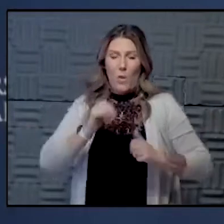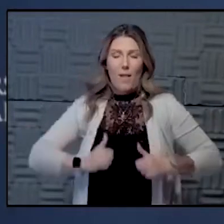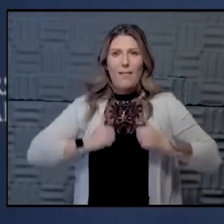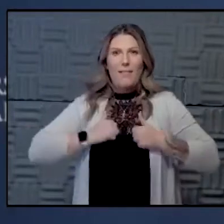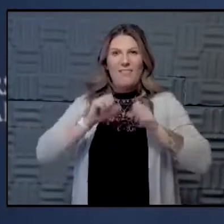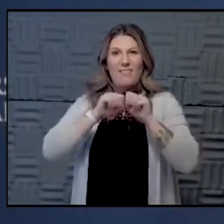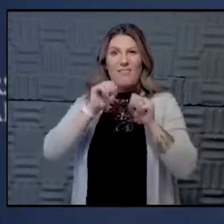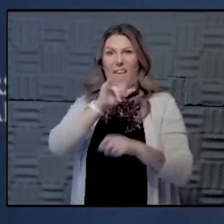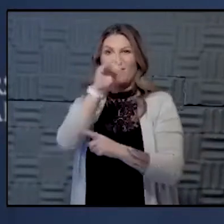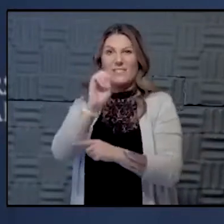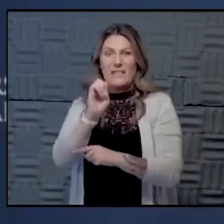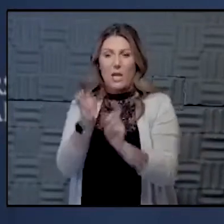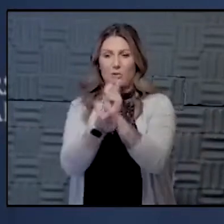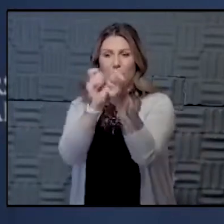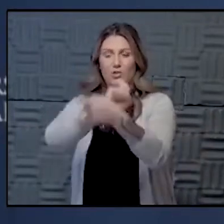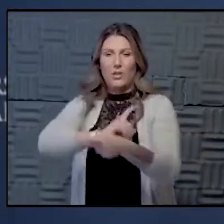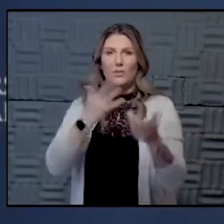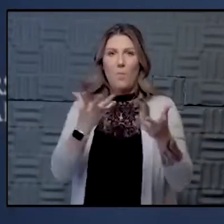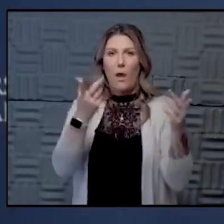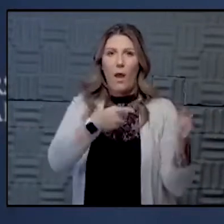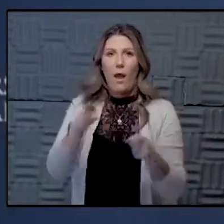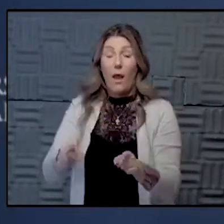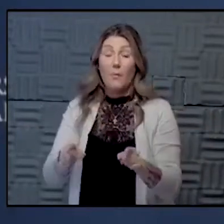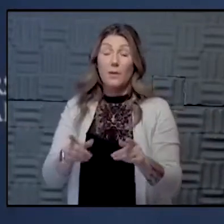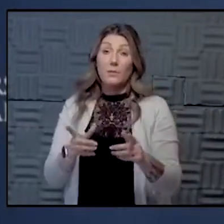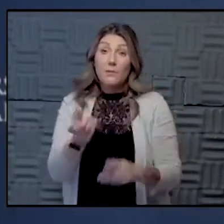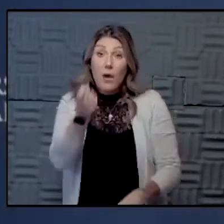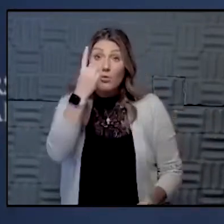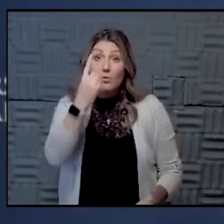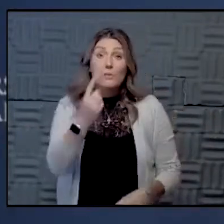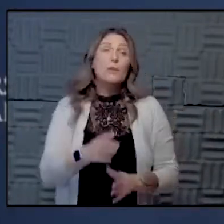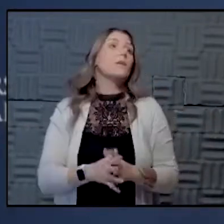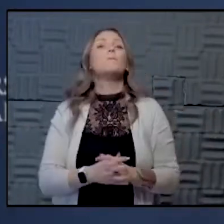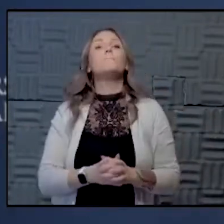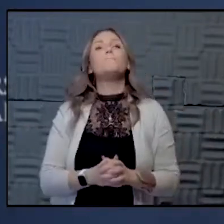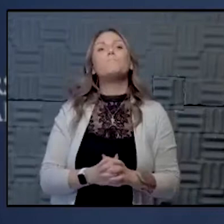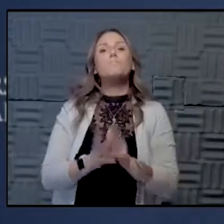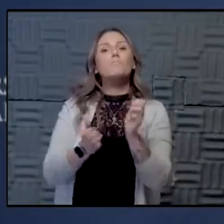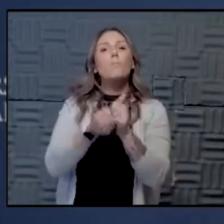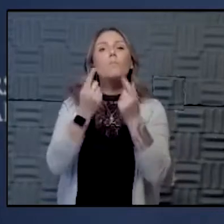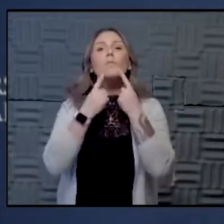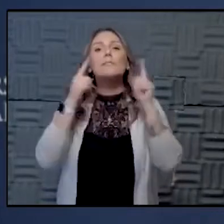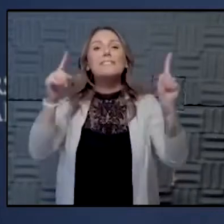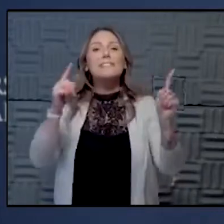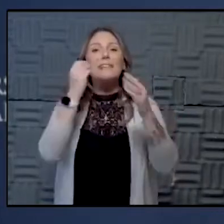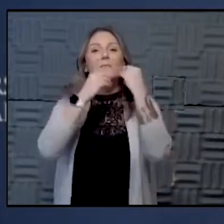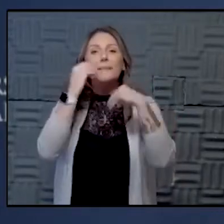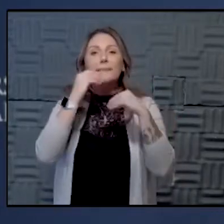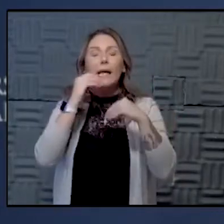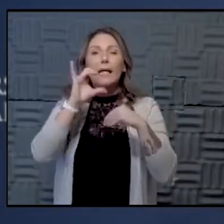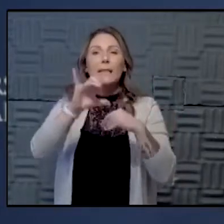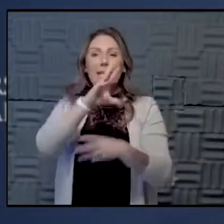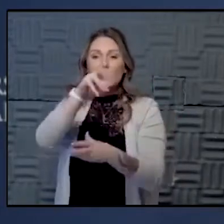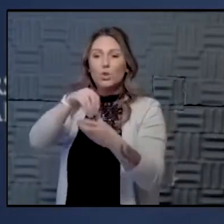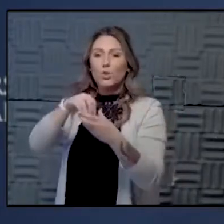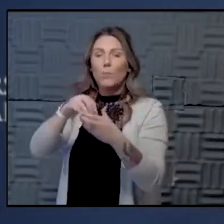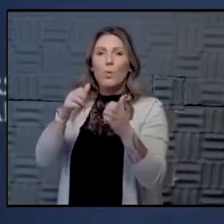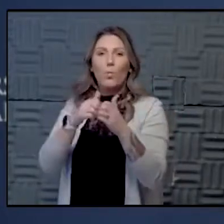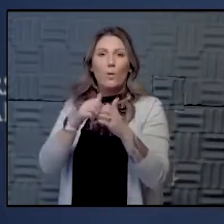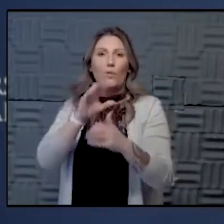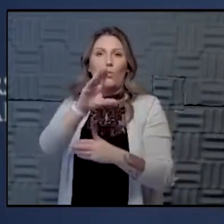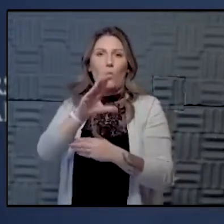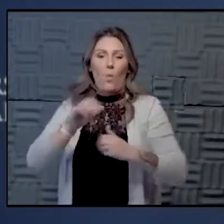what occurs. And make no mistake that that's the most successful diet is that is incorporated within a lifestyle